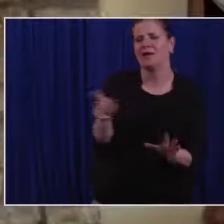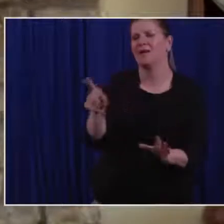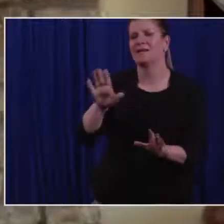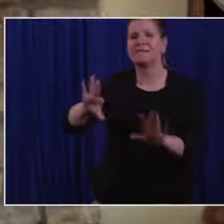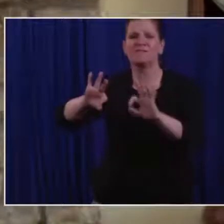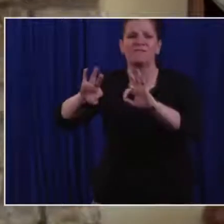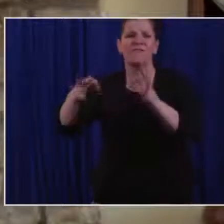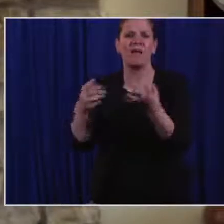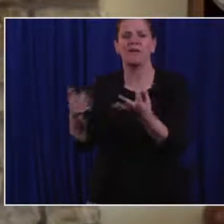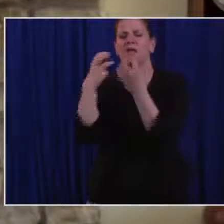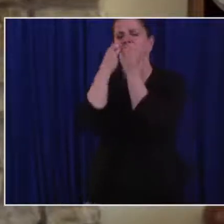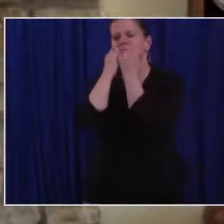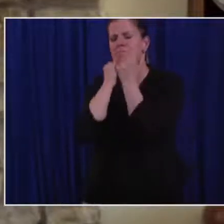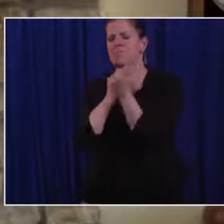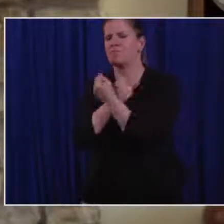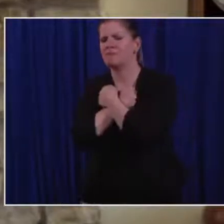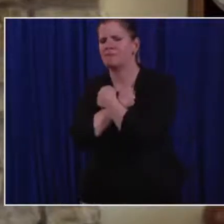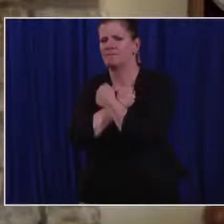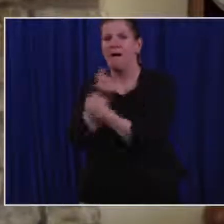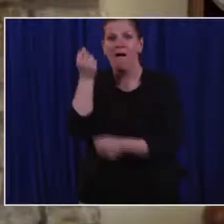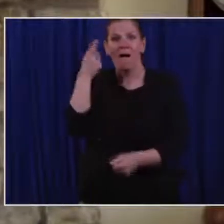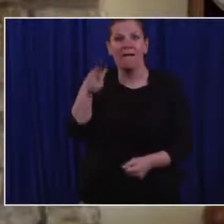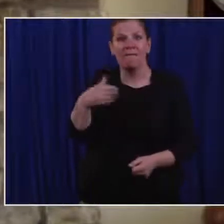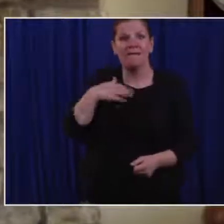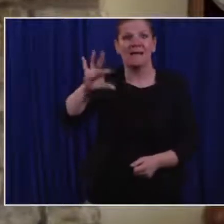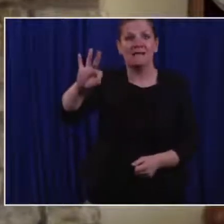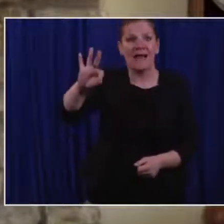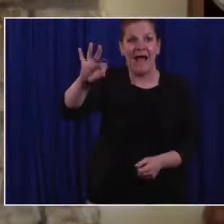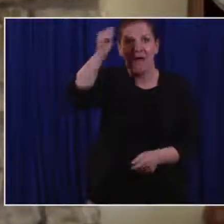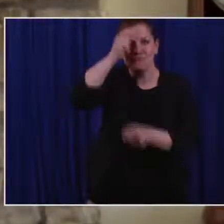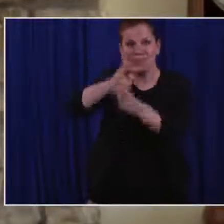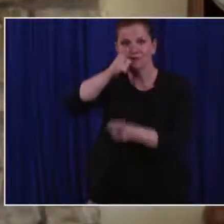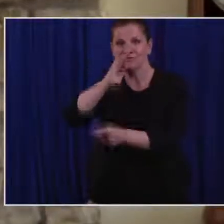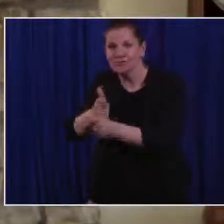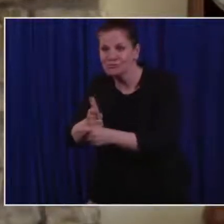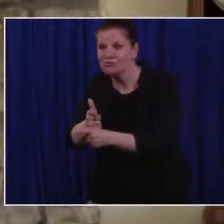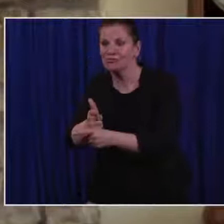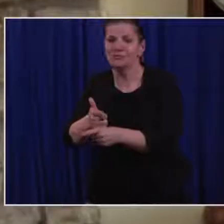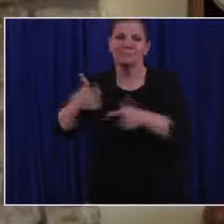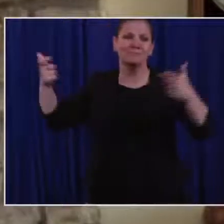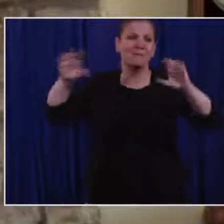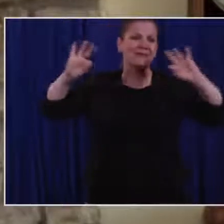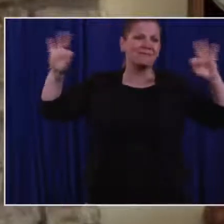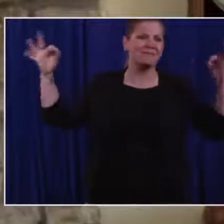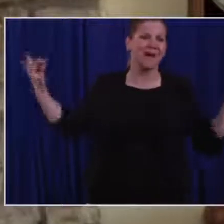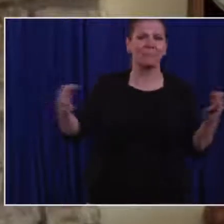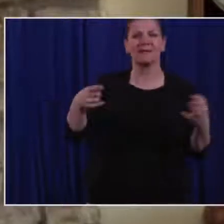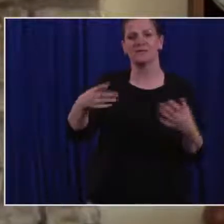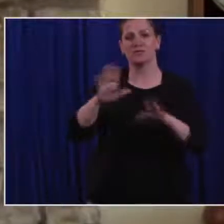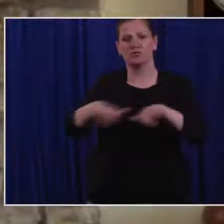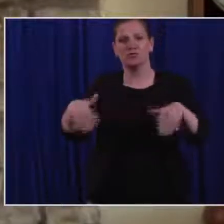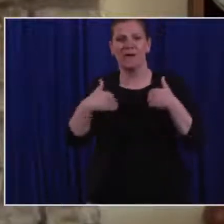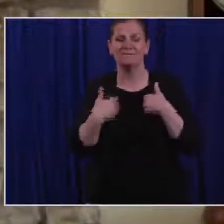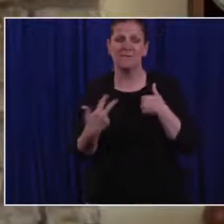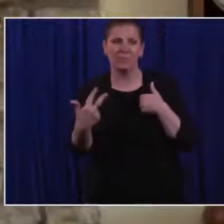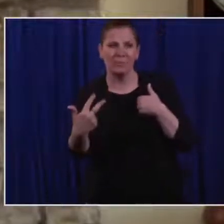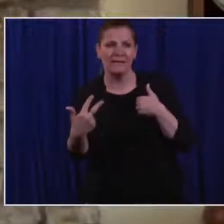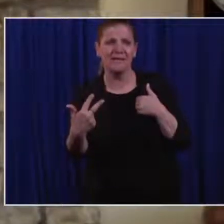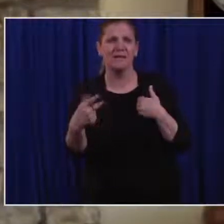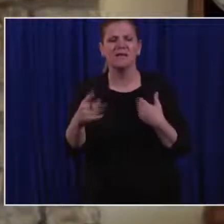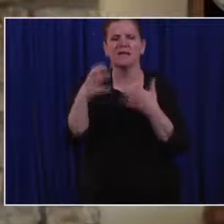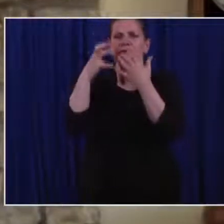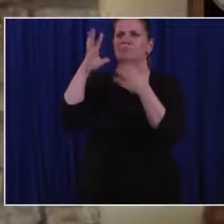He was one of 10 children and had 3 of his own children. He adored his mother, doted on his grandchildren.